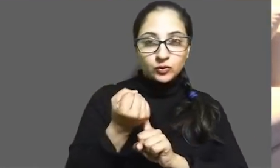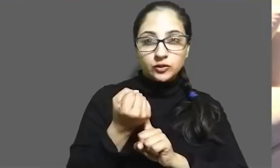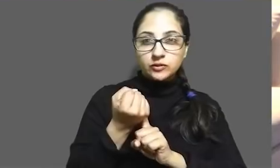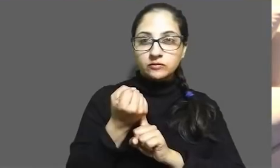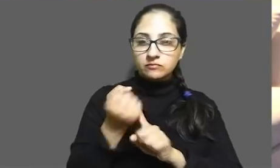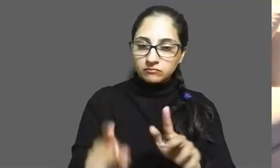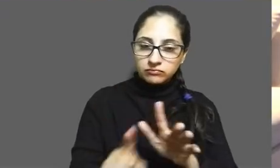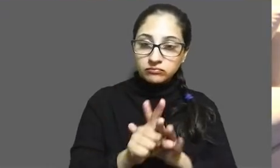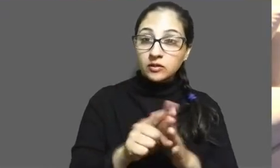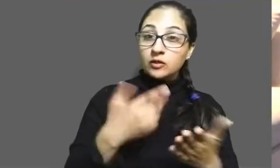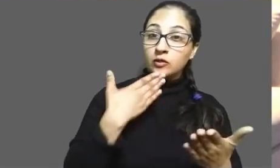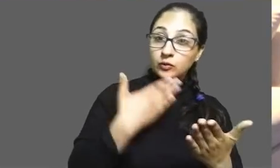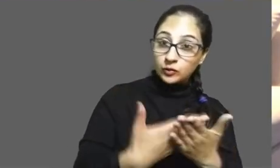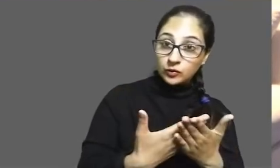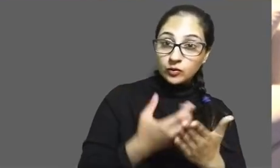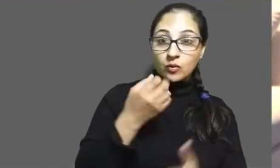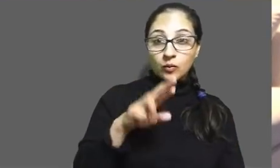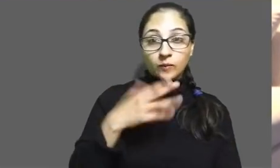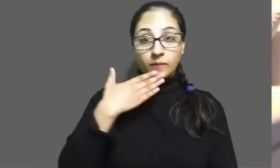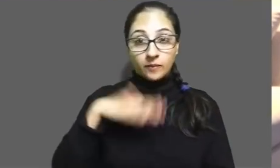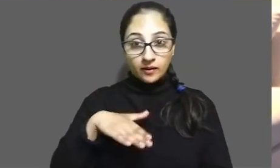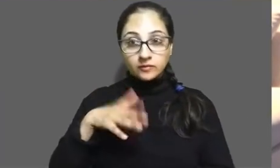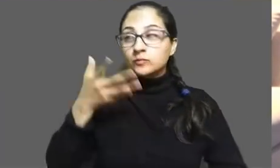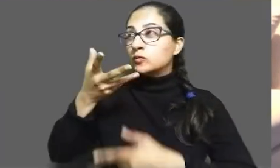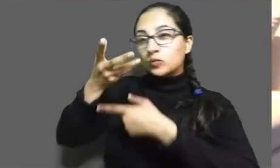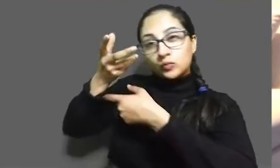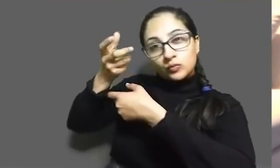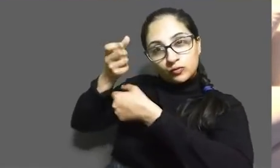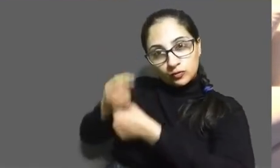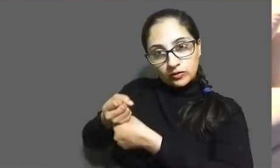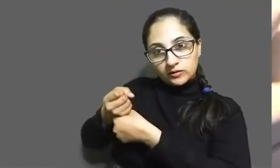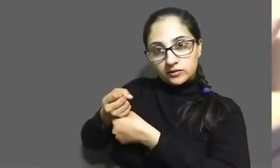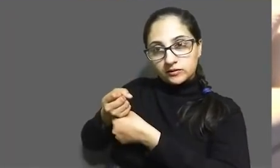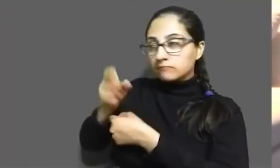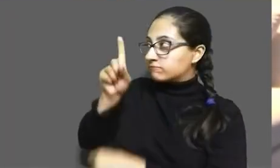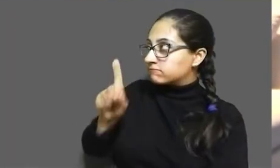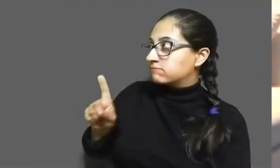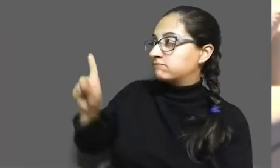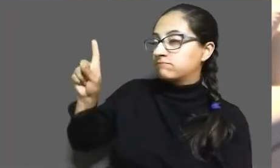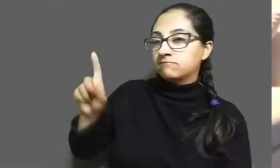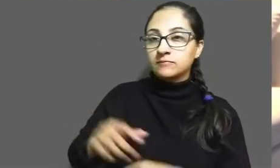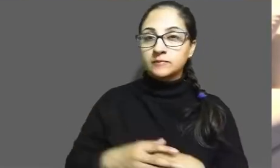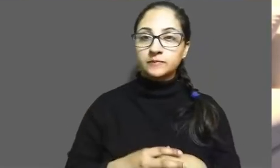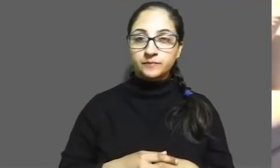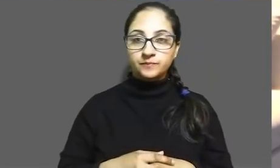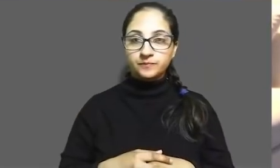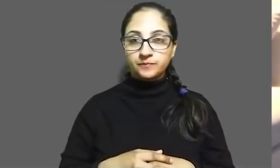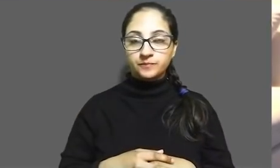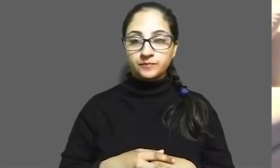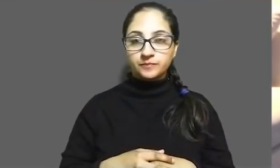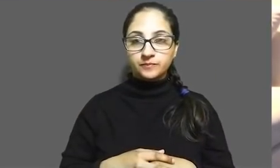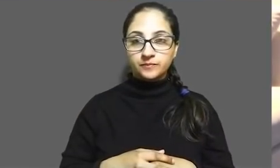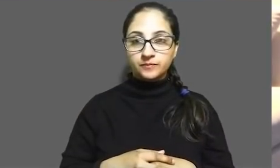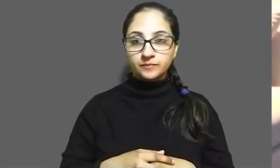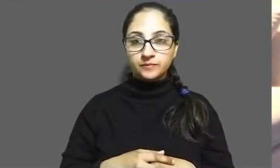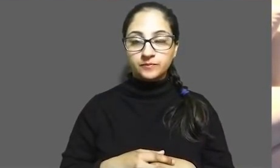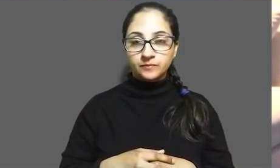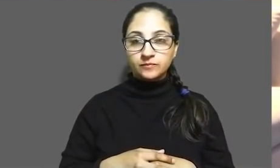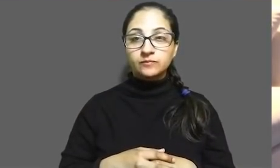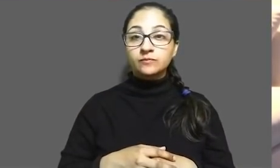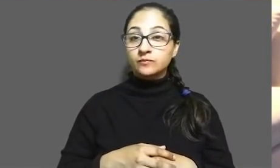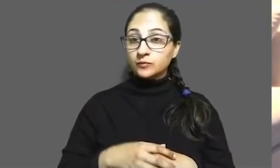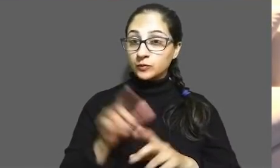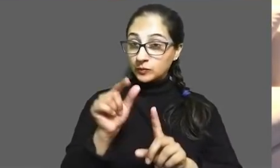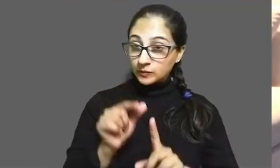is that as believers, we trust Allah at all times, through good times and